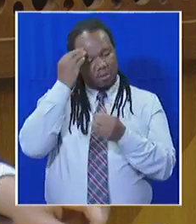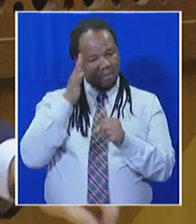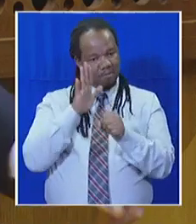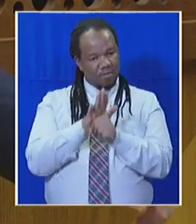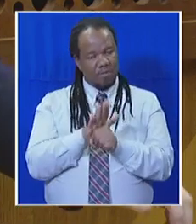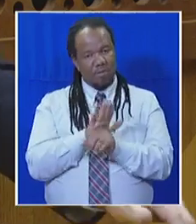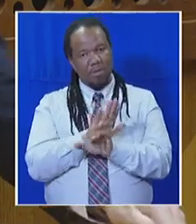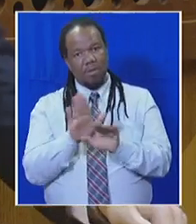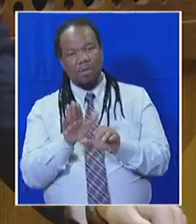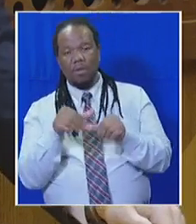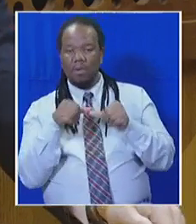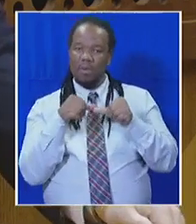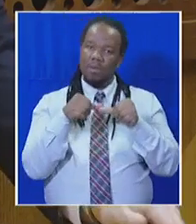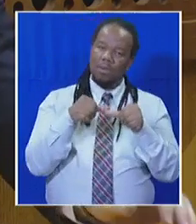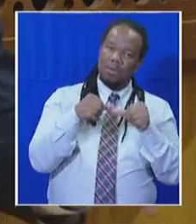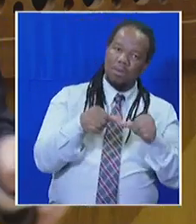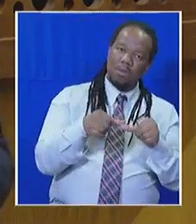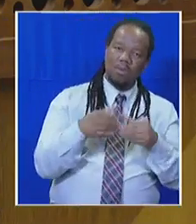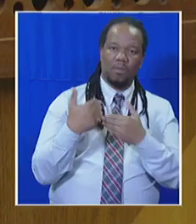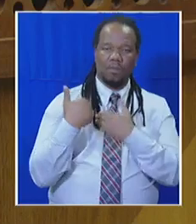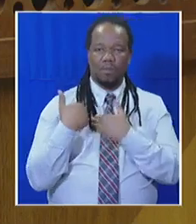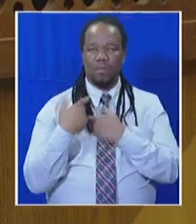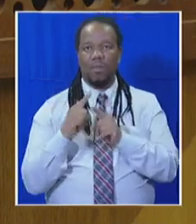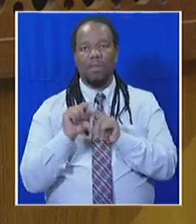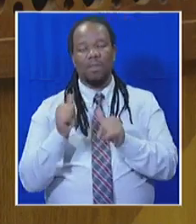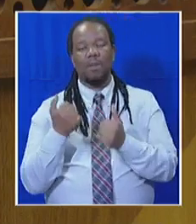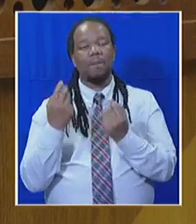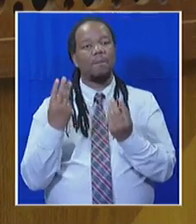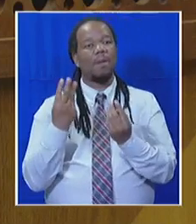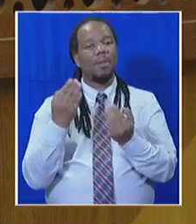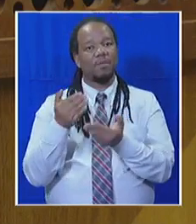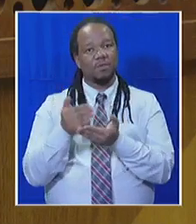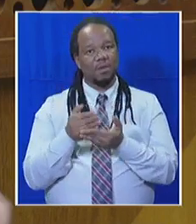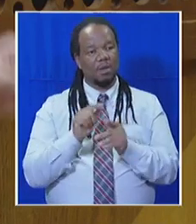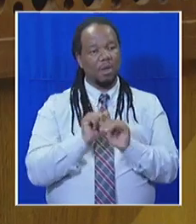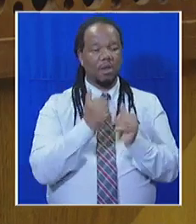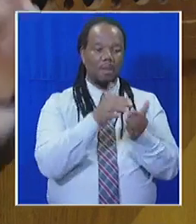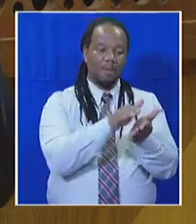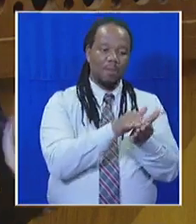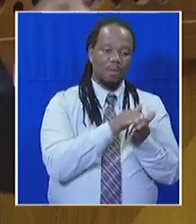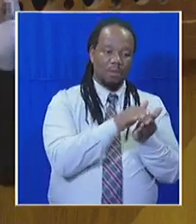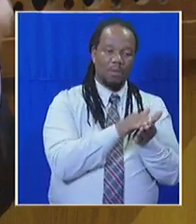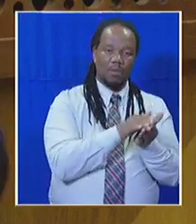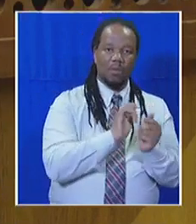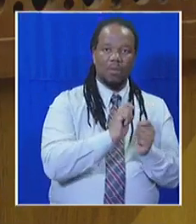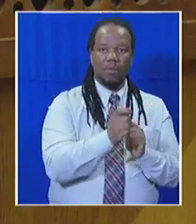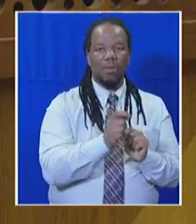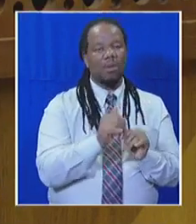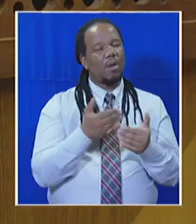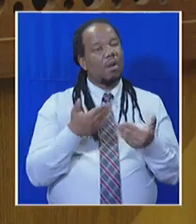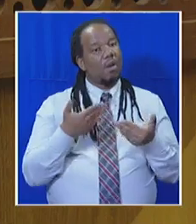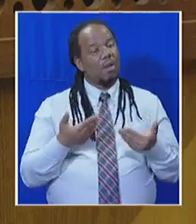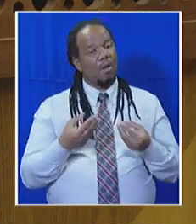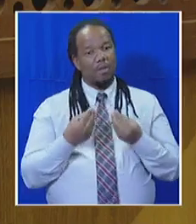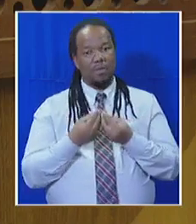on contingent liabilities, the public sector debt, and the public sector borrowing requirement. We are now on a collision course,